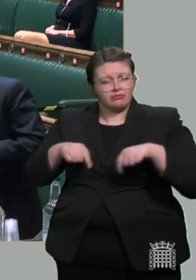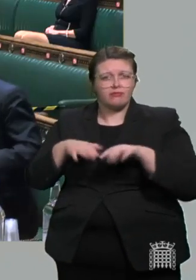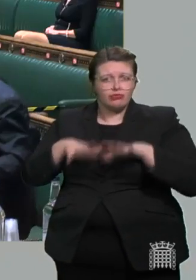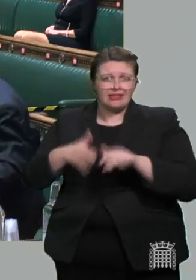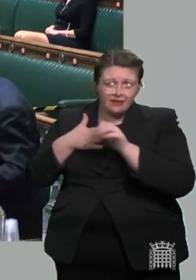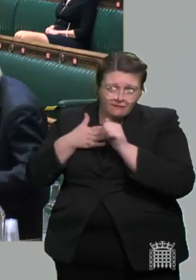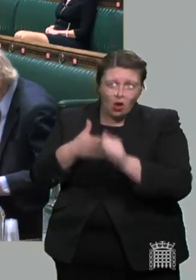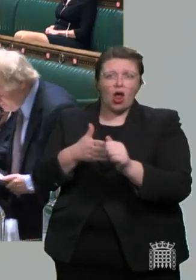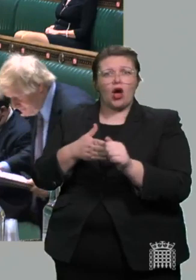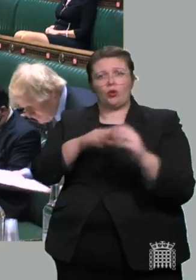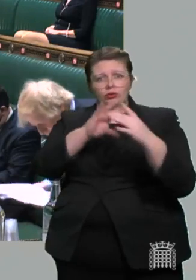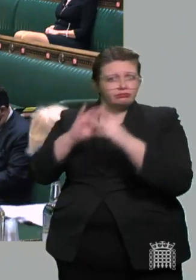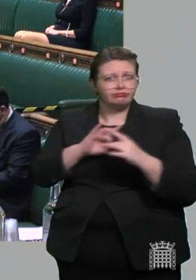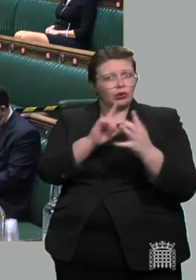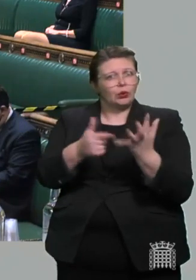Labour Party.